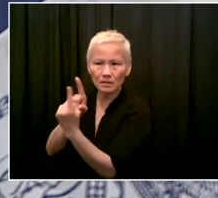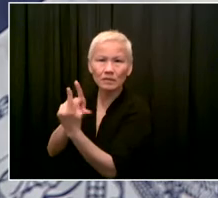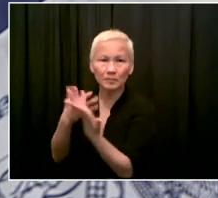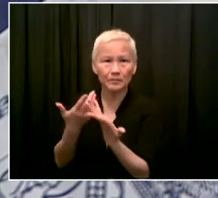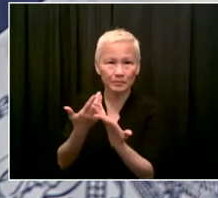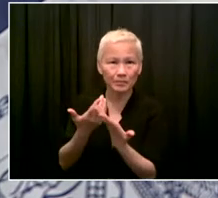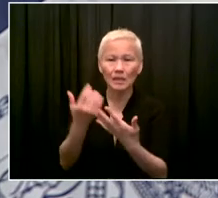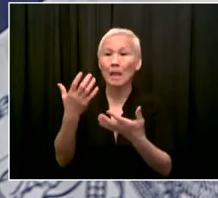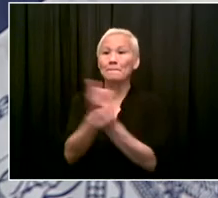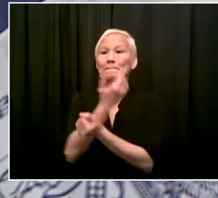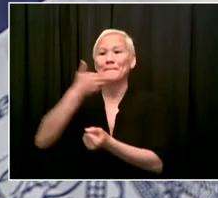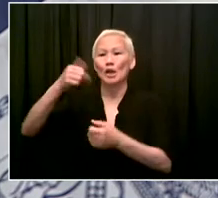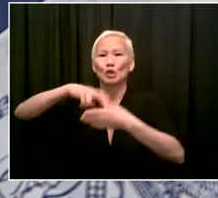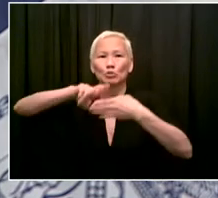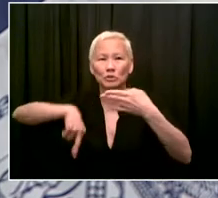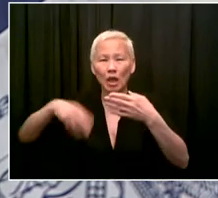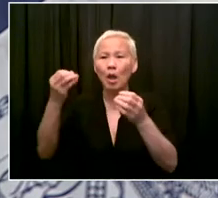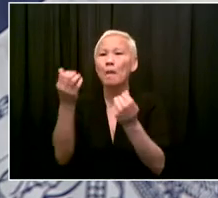York Times.